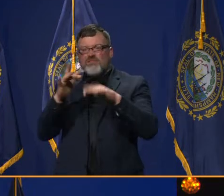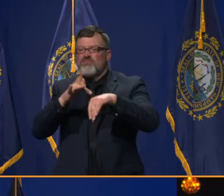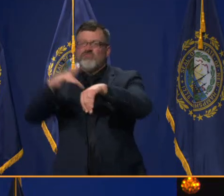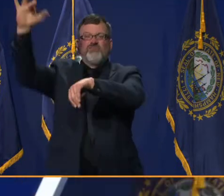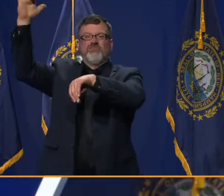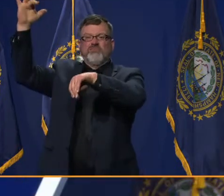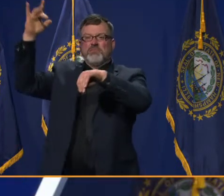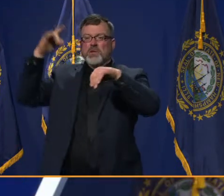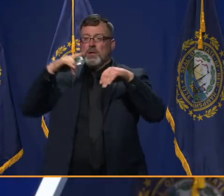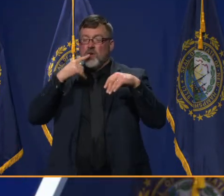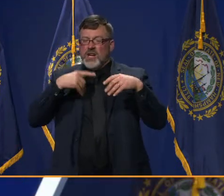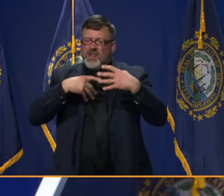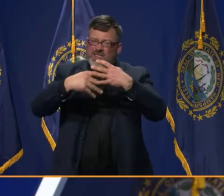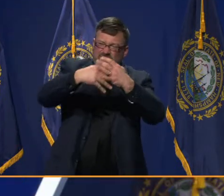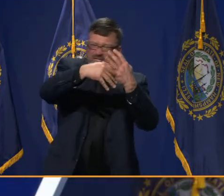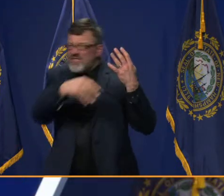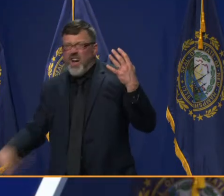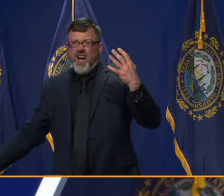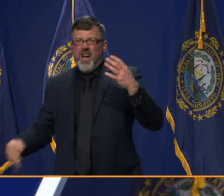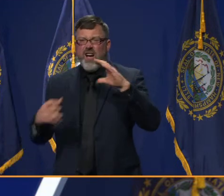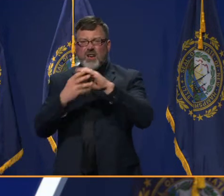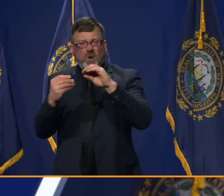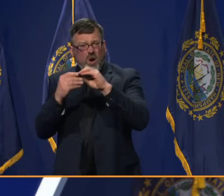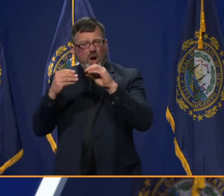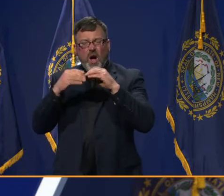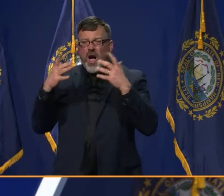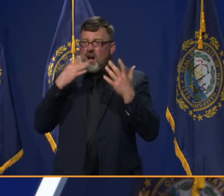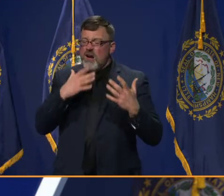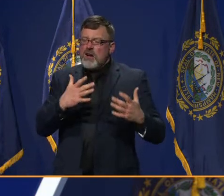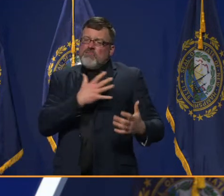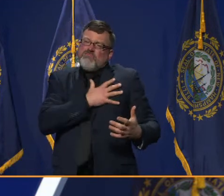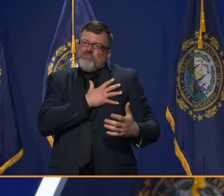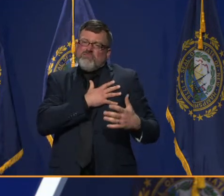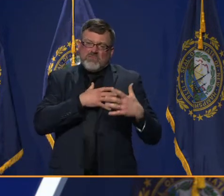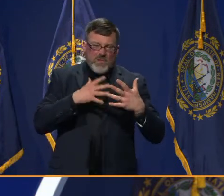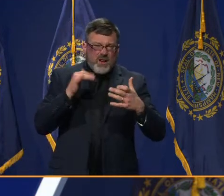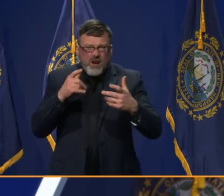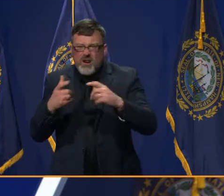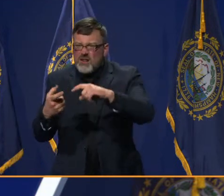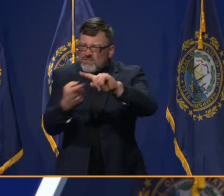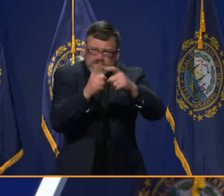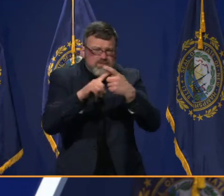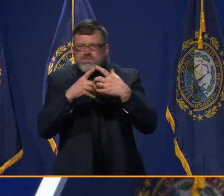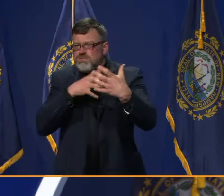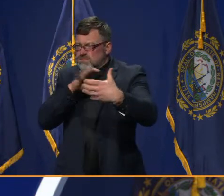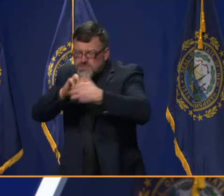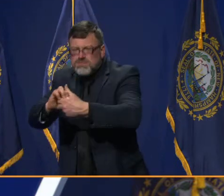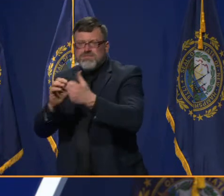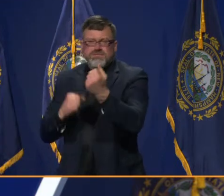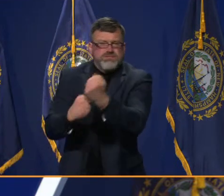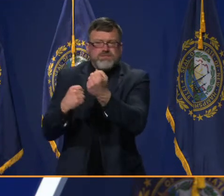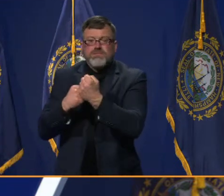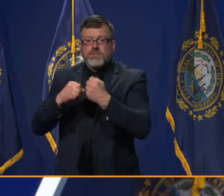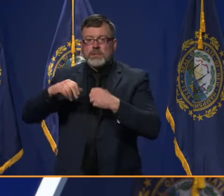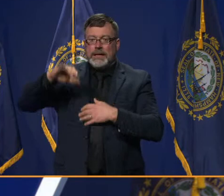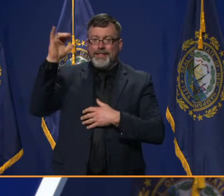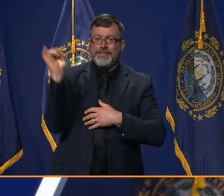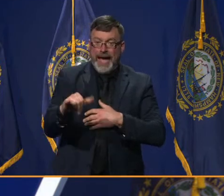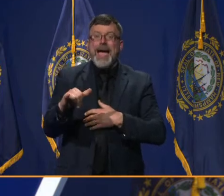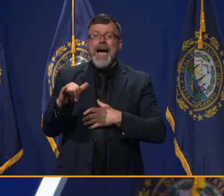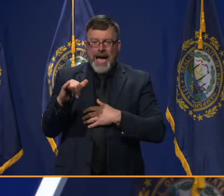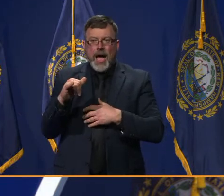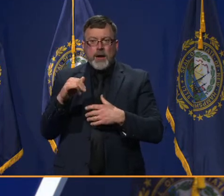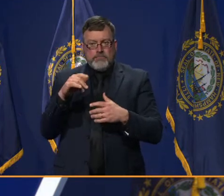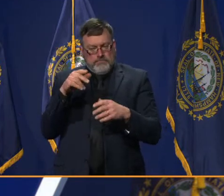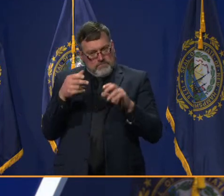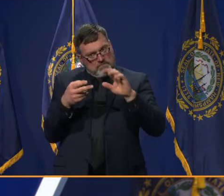stories, self-sacrifice, community altruism. Each one of these collectively defines that live free or die spirit that